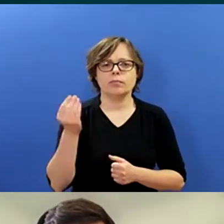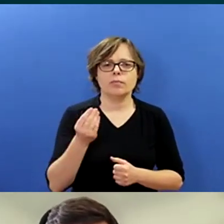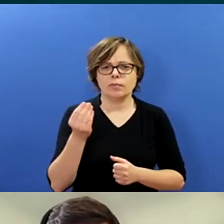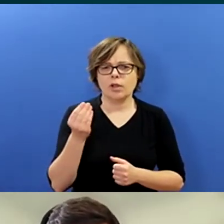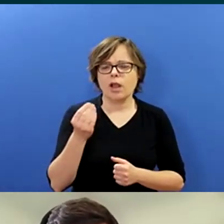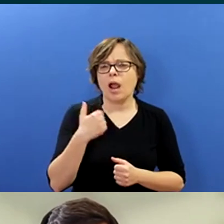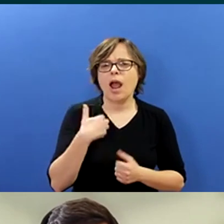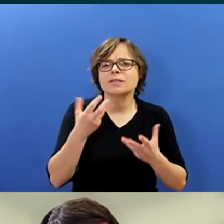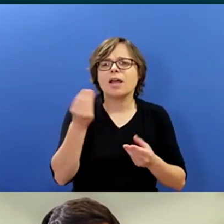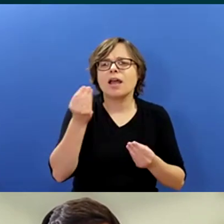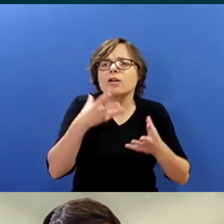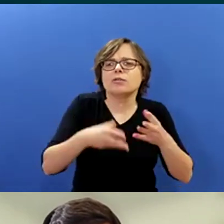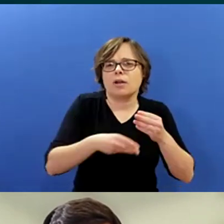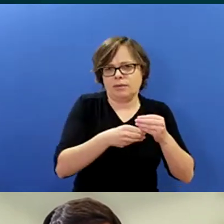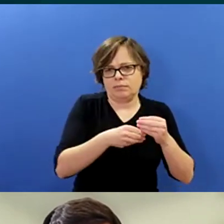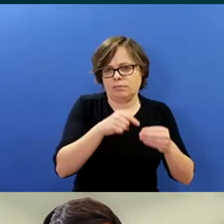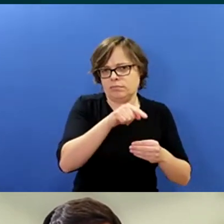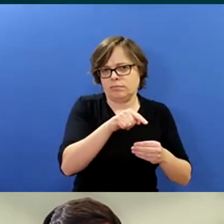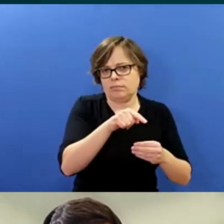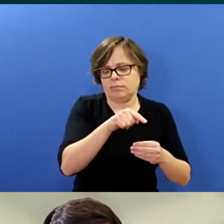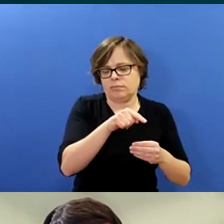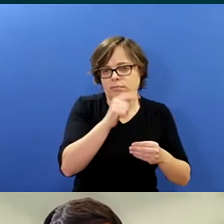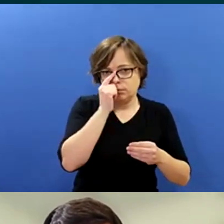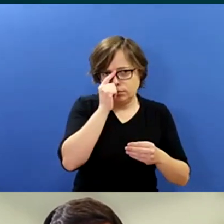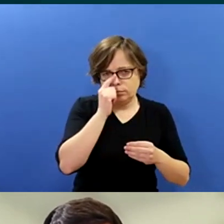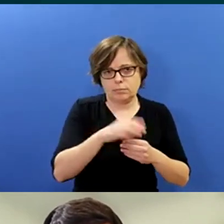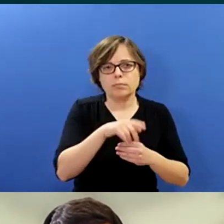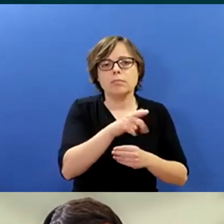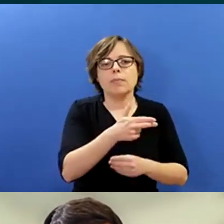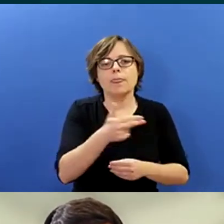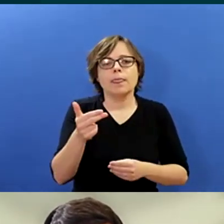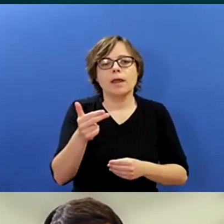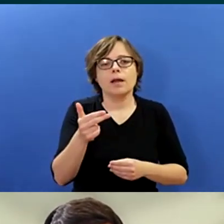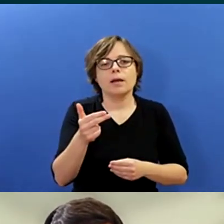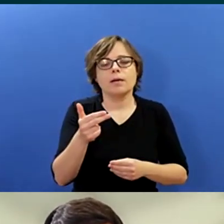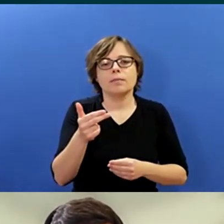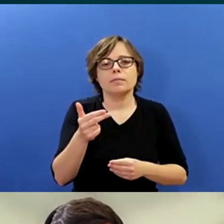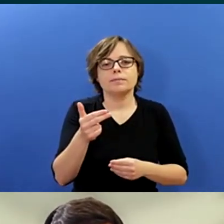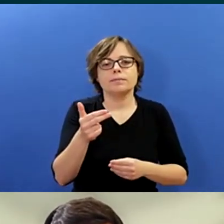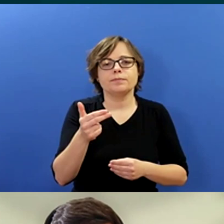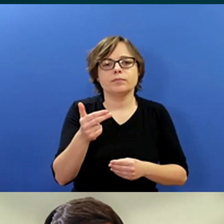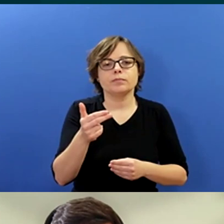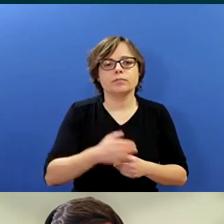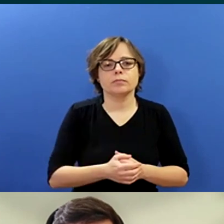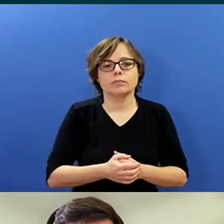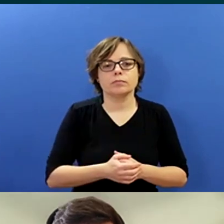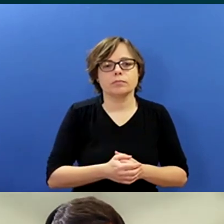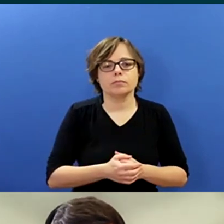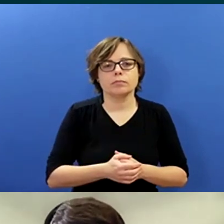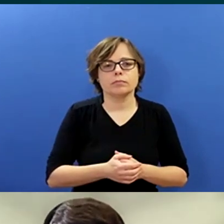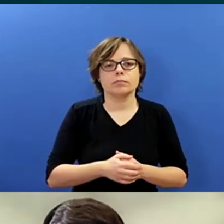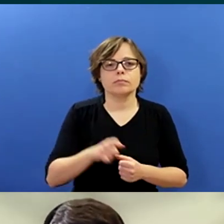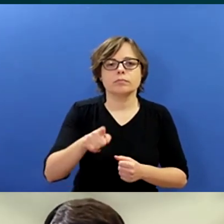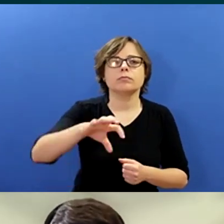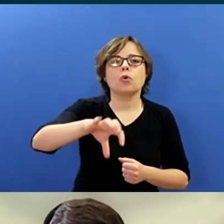how to reach out to groups of people which are more difficult to activate